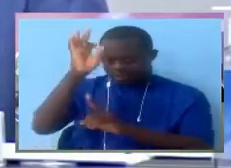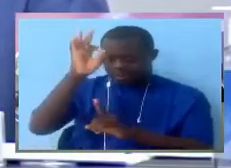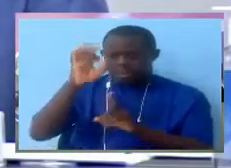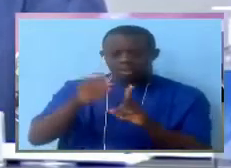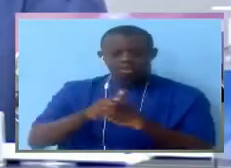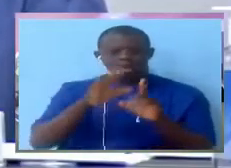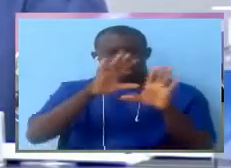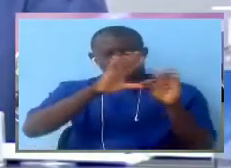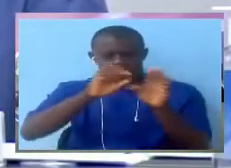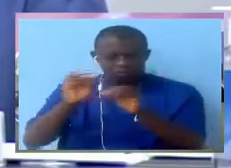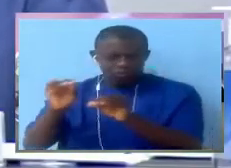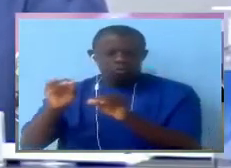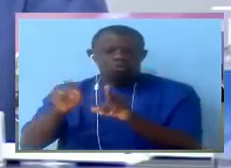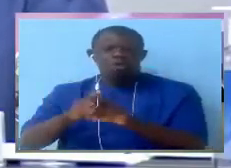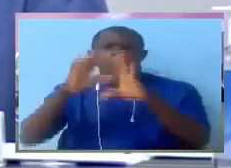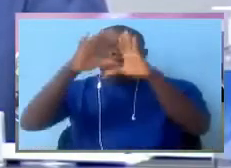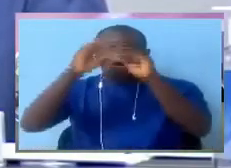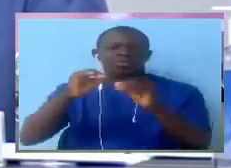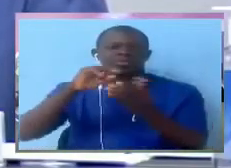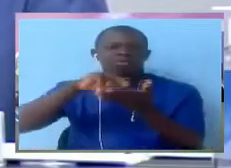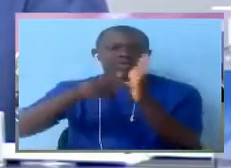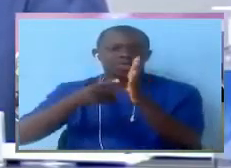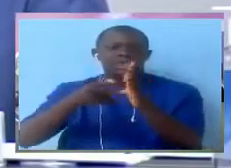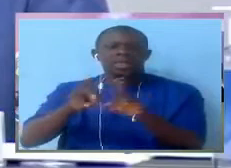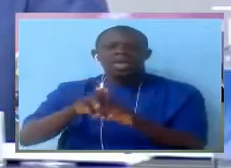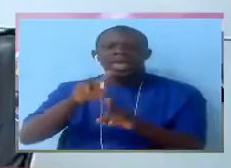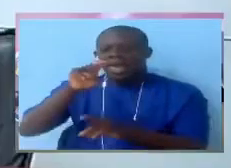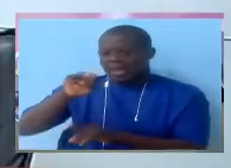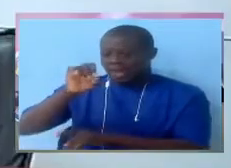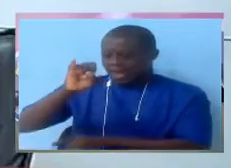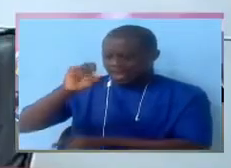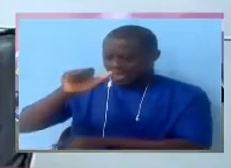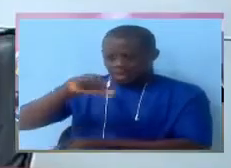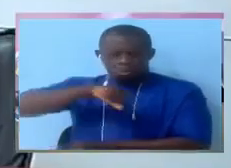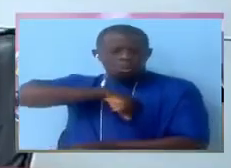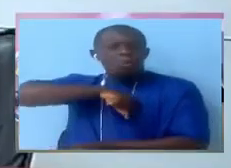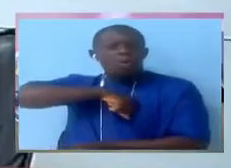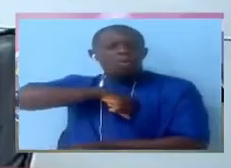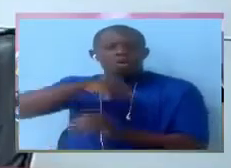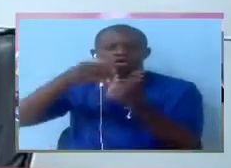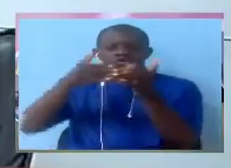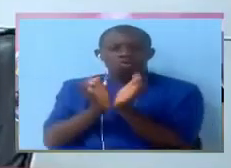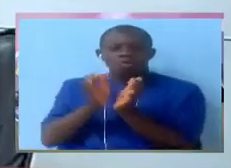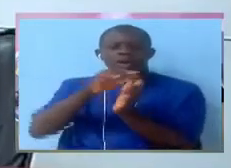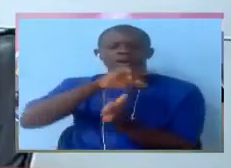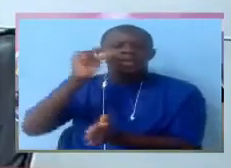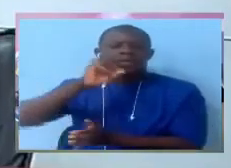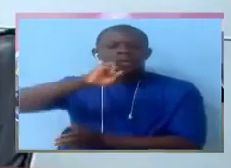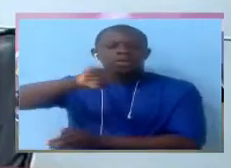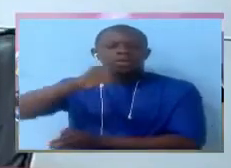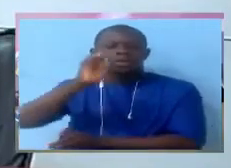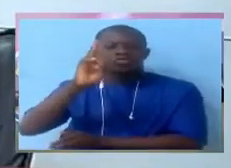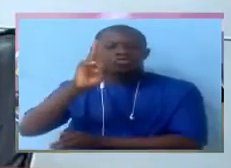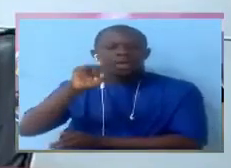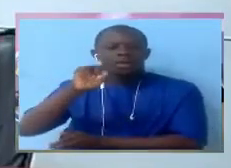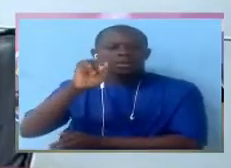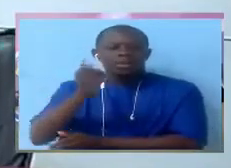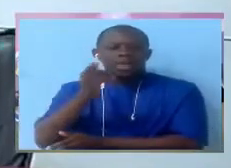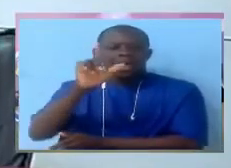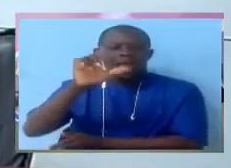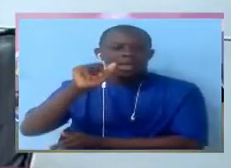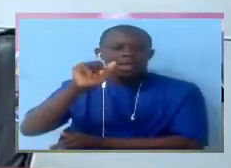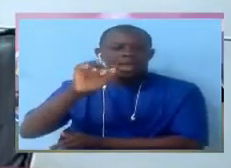was in fact the junglers of the NIA? Munna wahne yen sen bunta bobu ñowa special operations